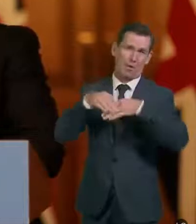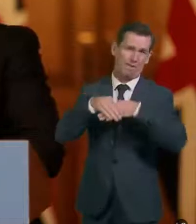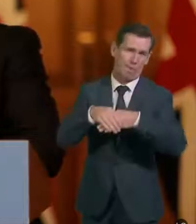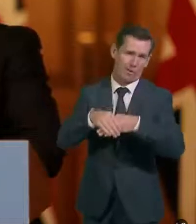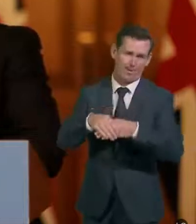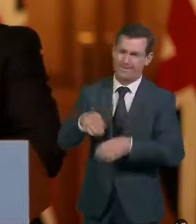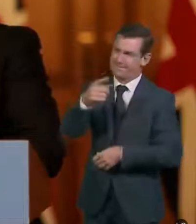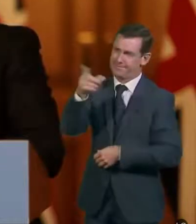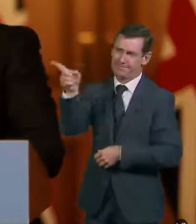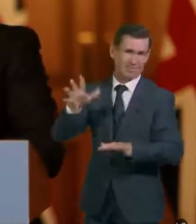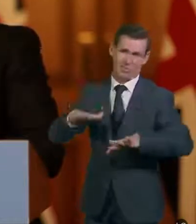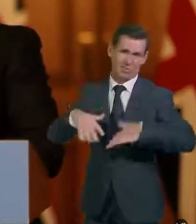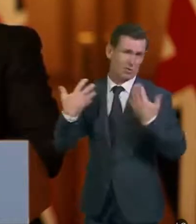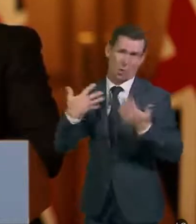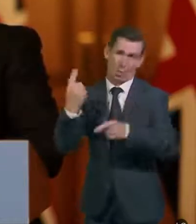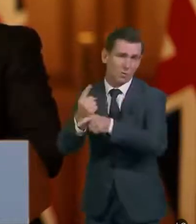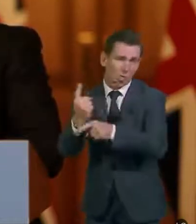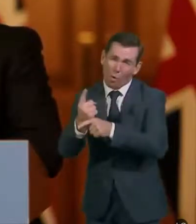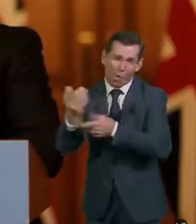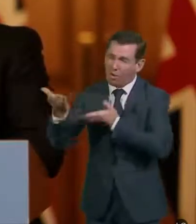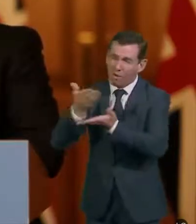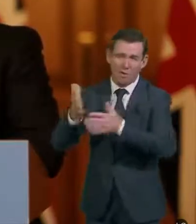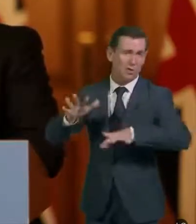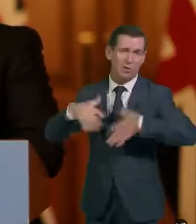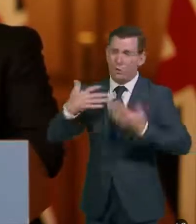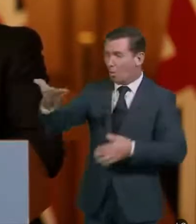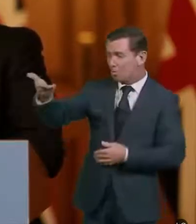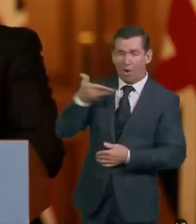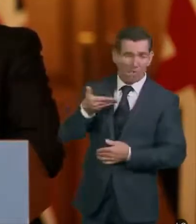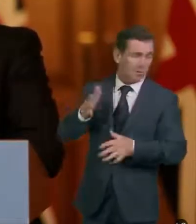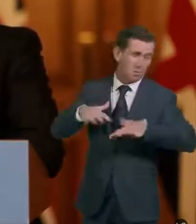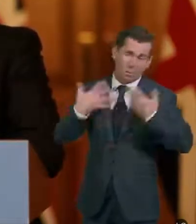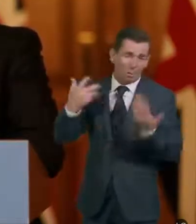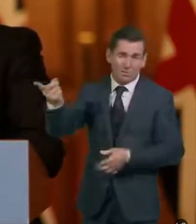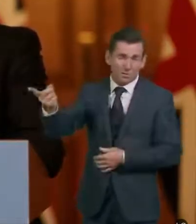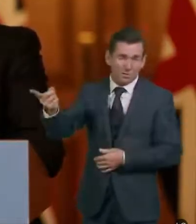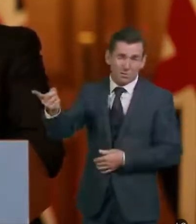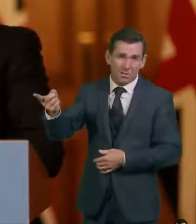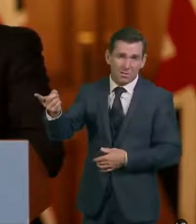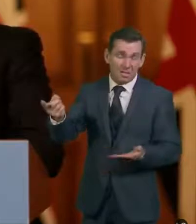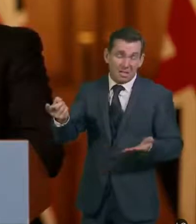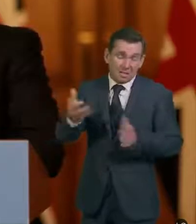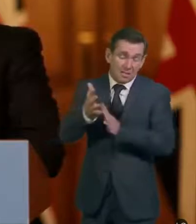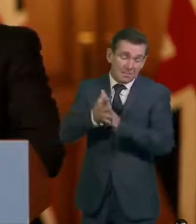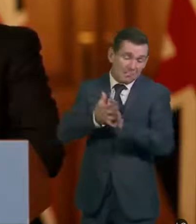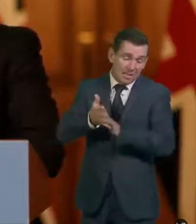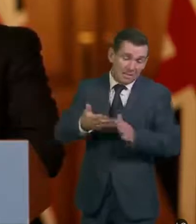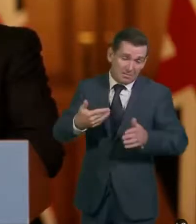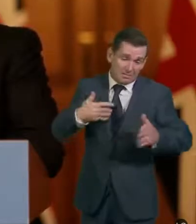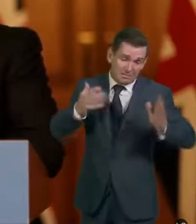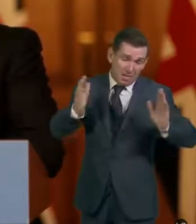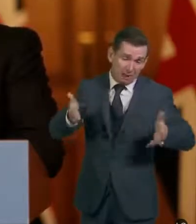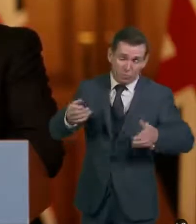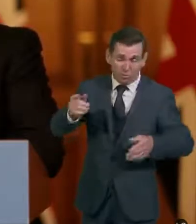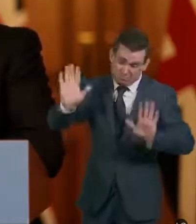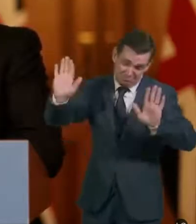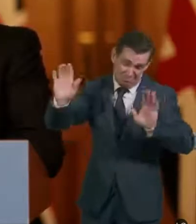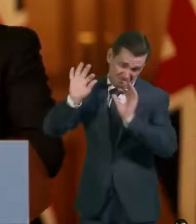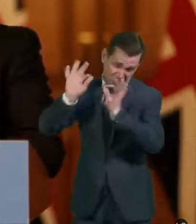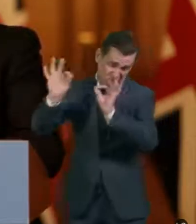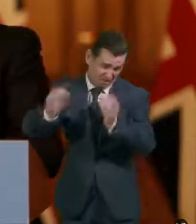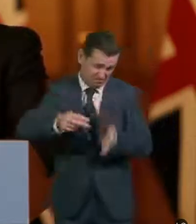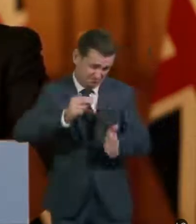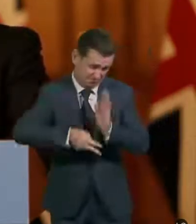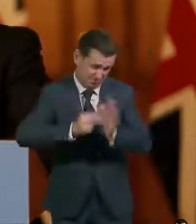the Canadian option. So we've got to make the necessary preparations, and I've no doubt that all the sectors that